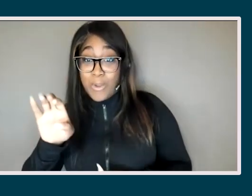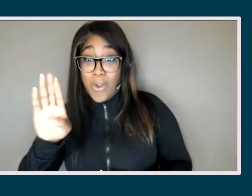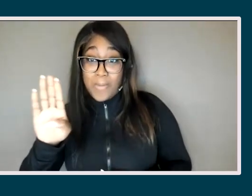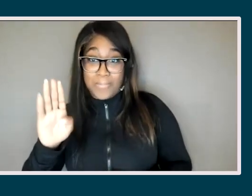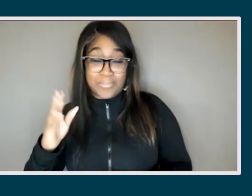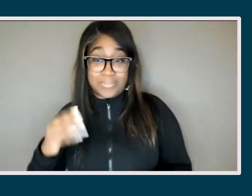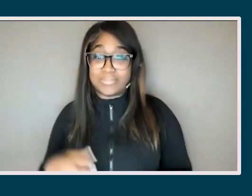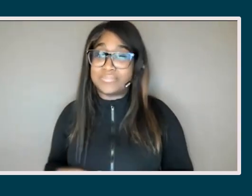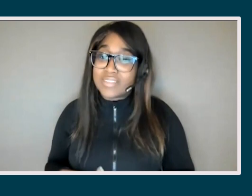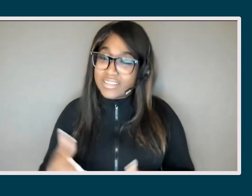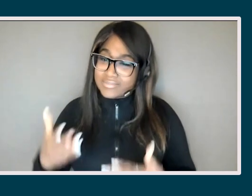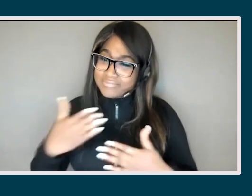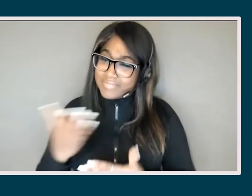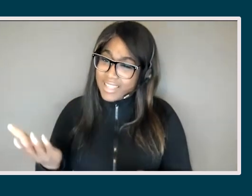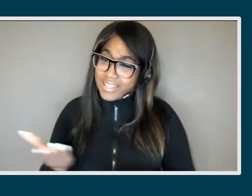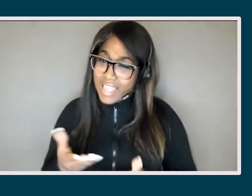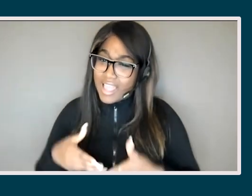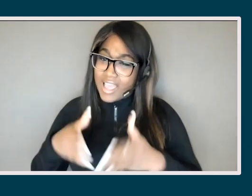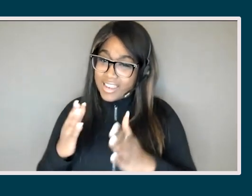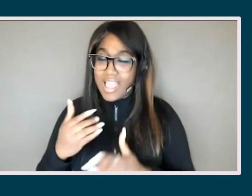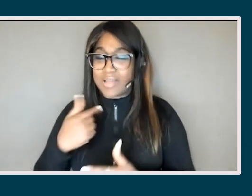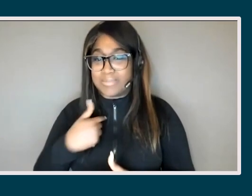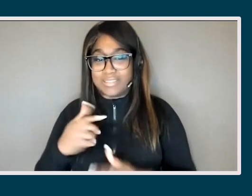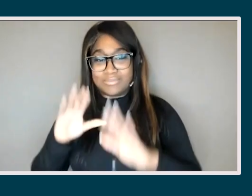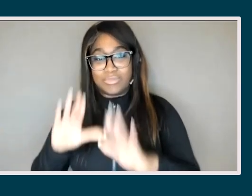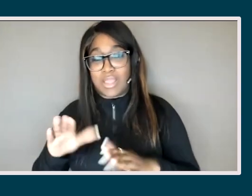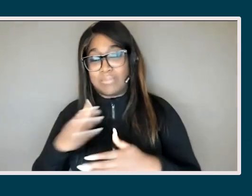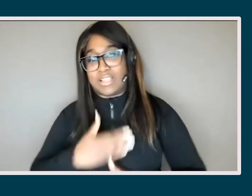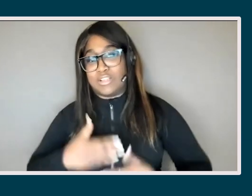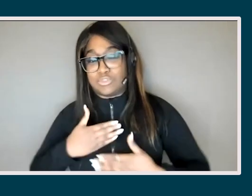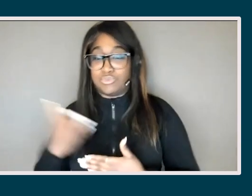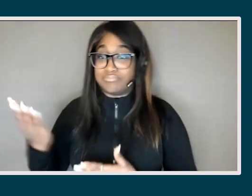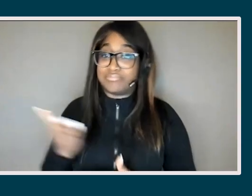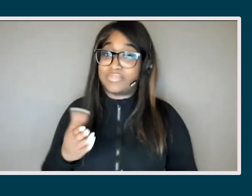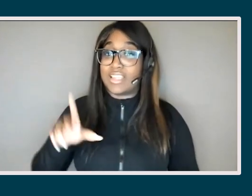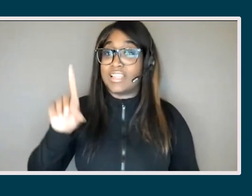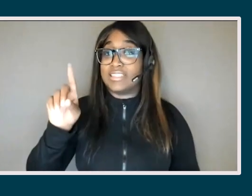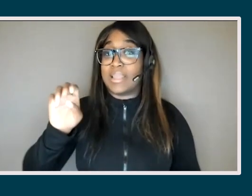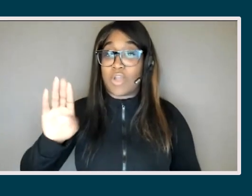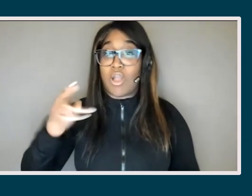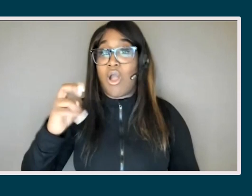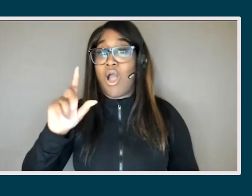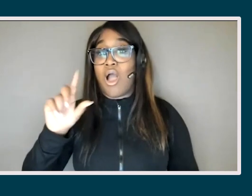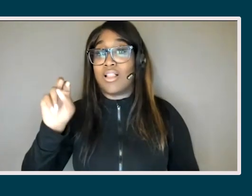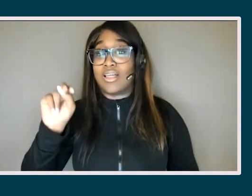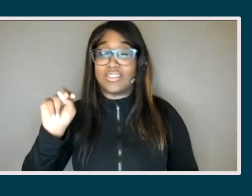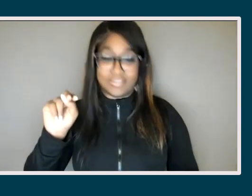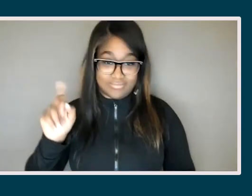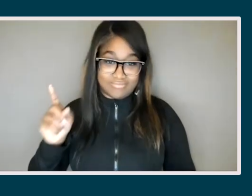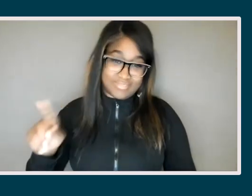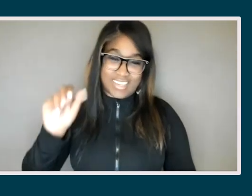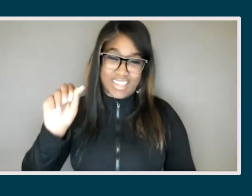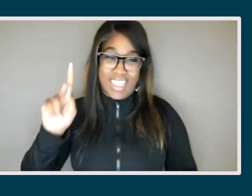me the great pleasure of introducing Deborah Holland, AKA independent HR consultant